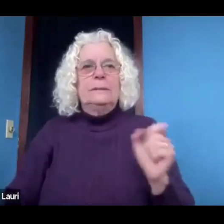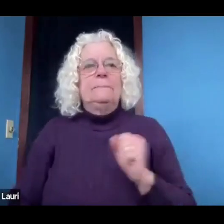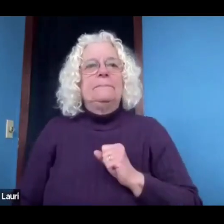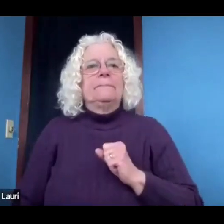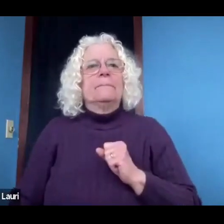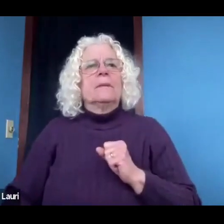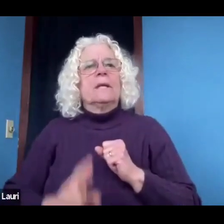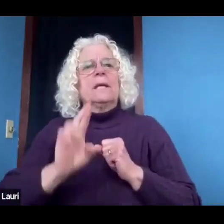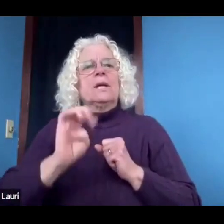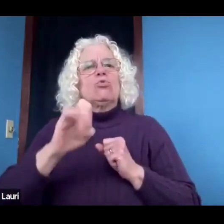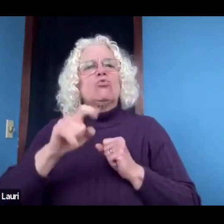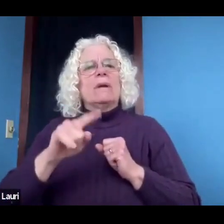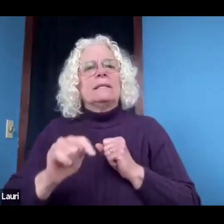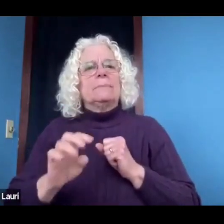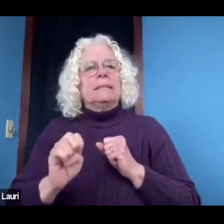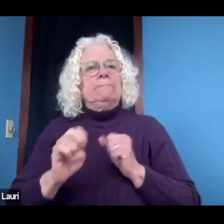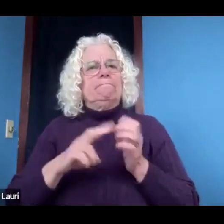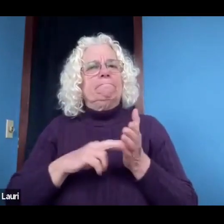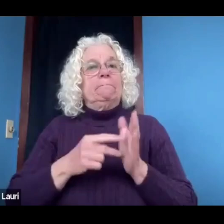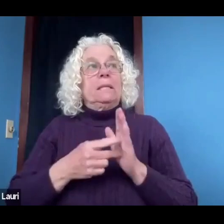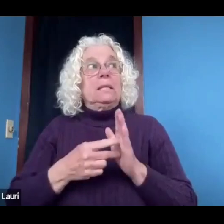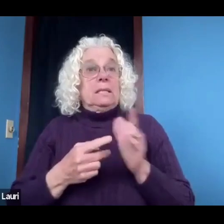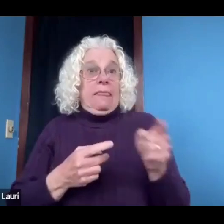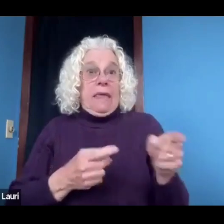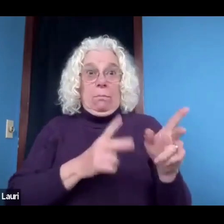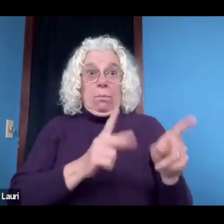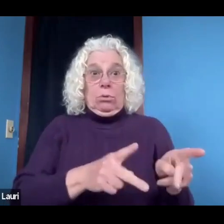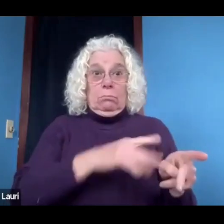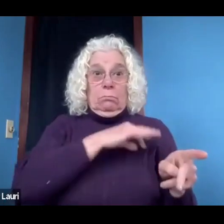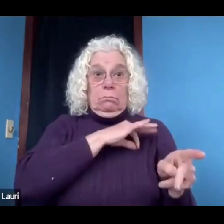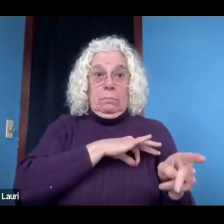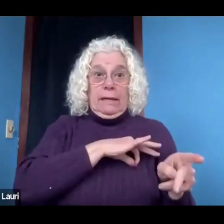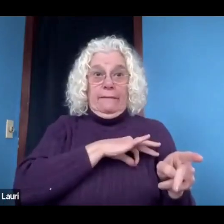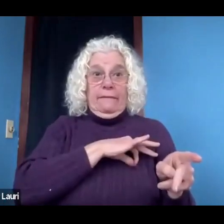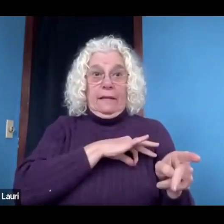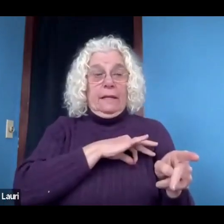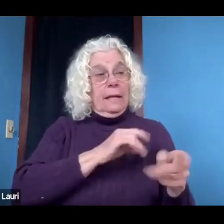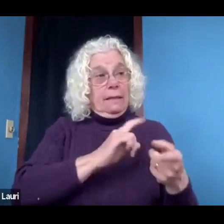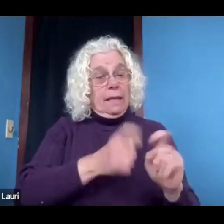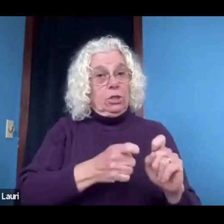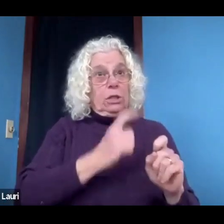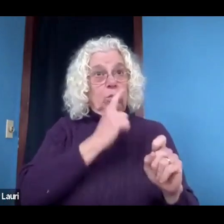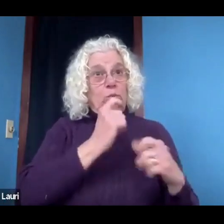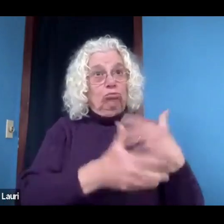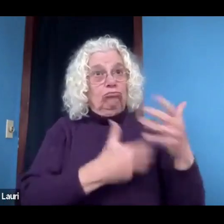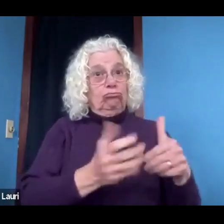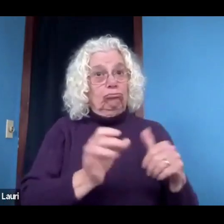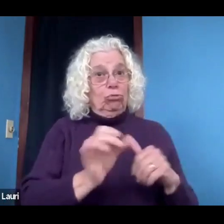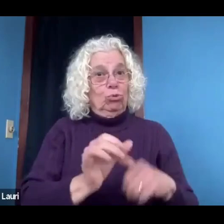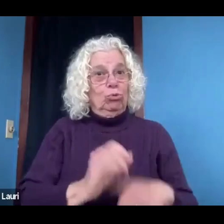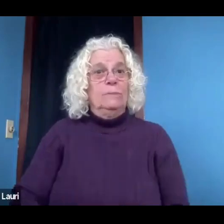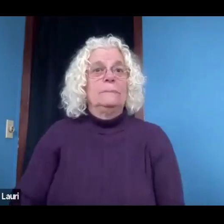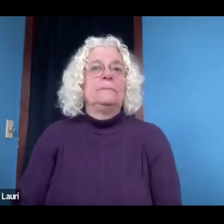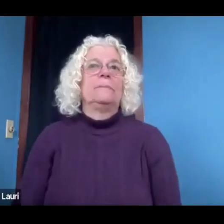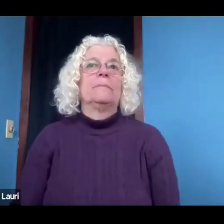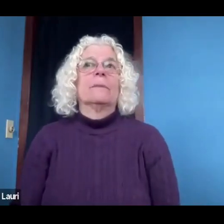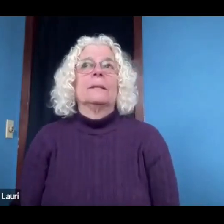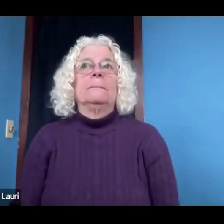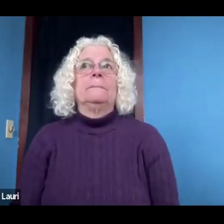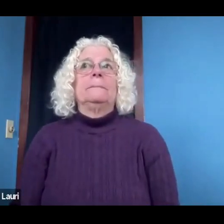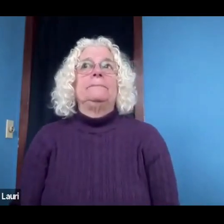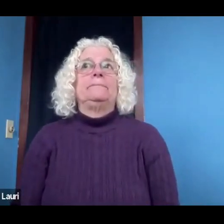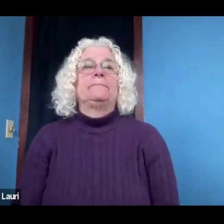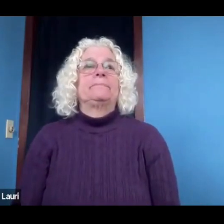be really helpful for someone that you're caring for and provide a pleasant change to their routine as well. Next slide.